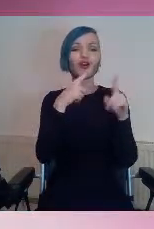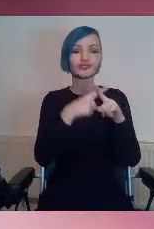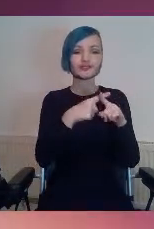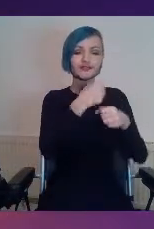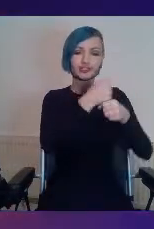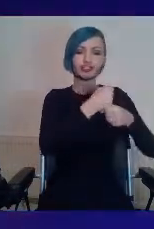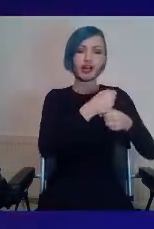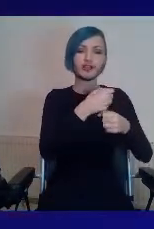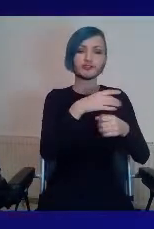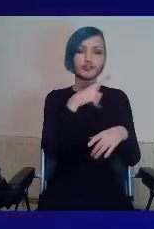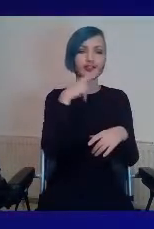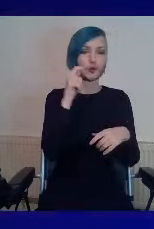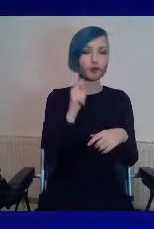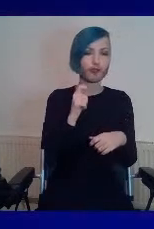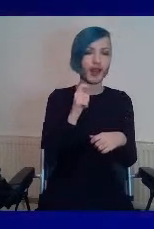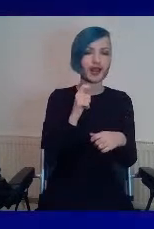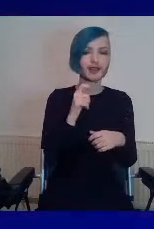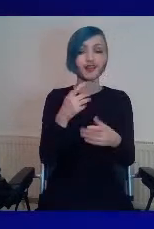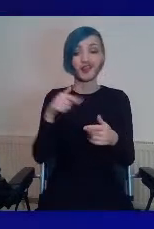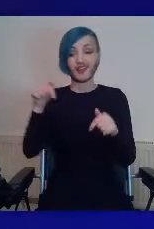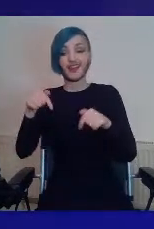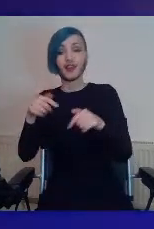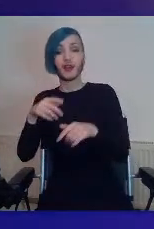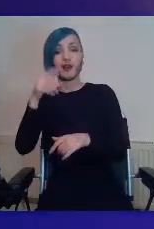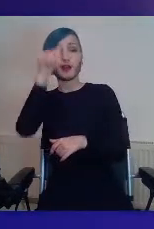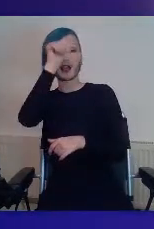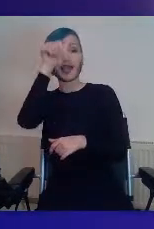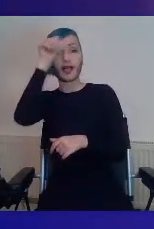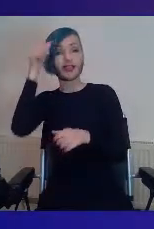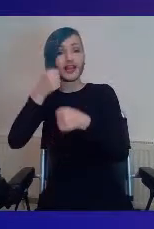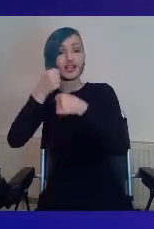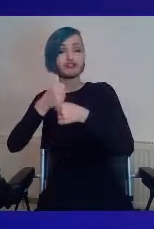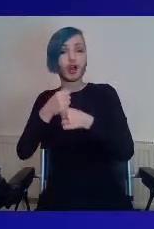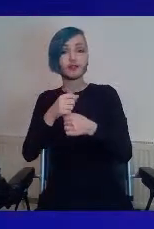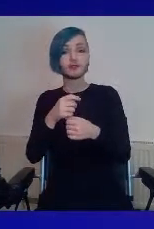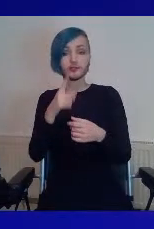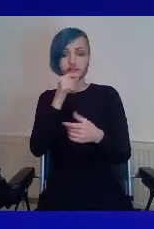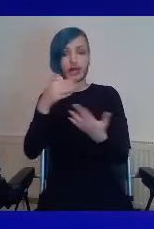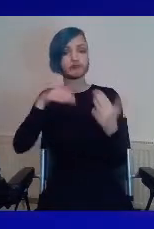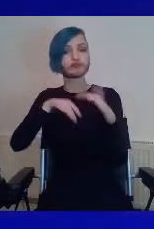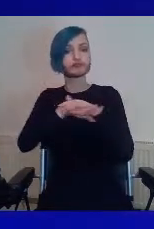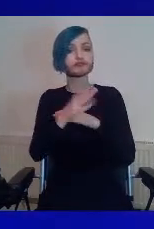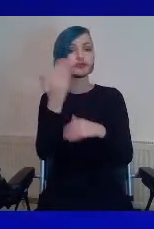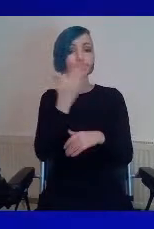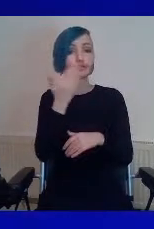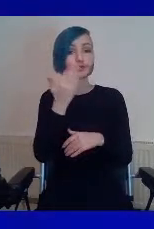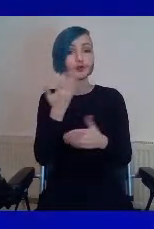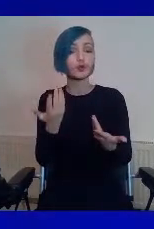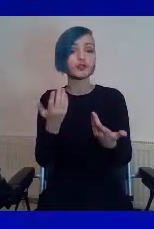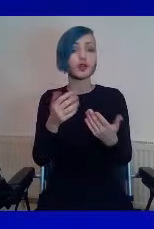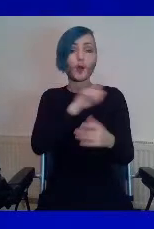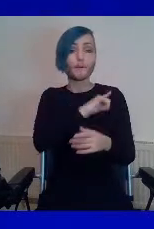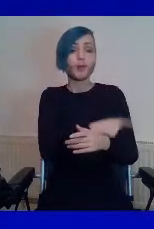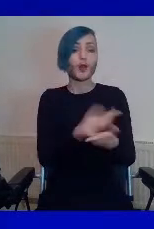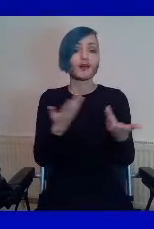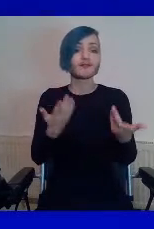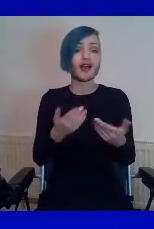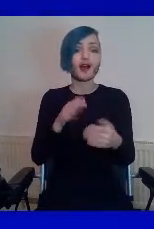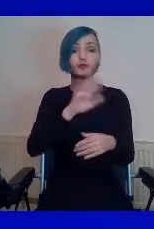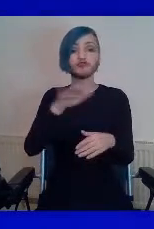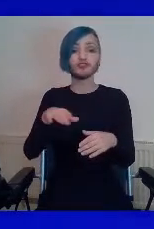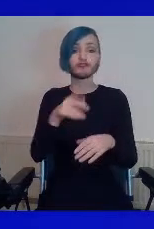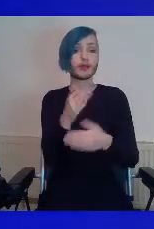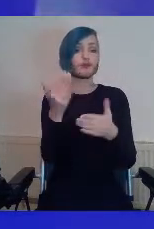is free to enter our schools. And for example, in Poland now, in primary schools, kids